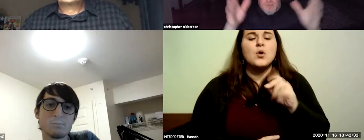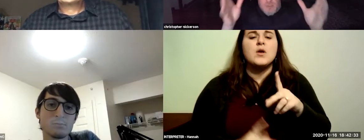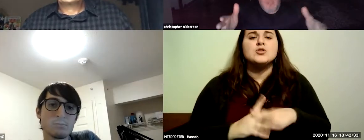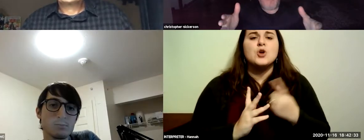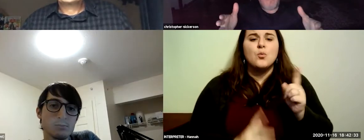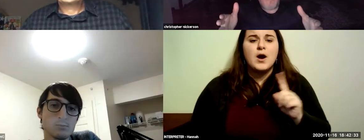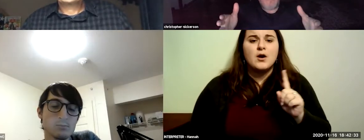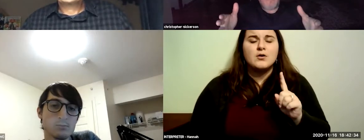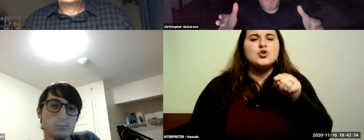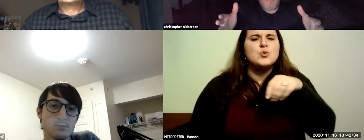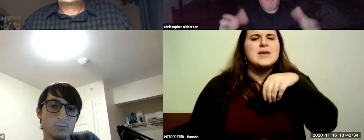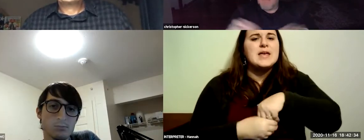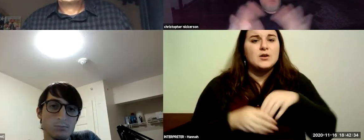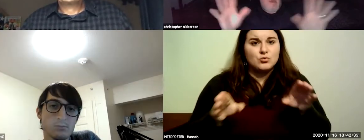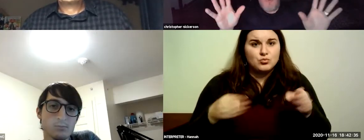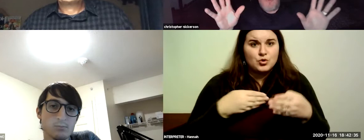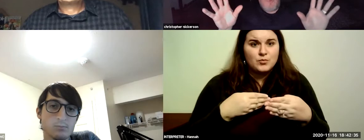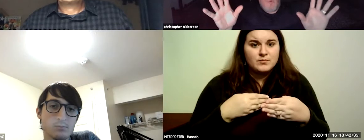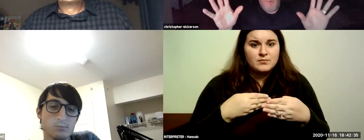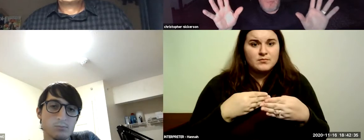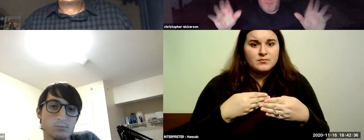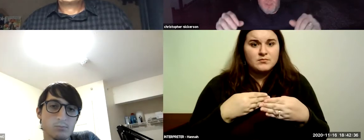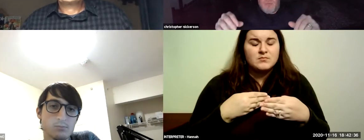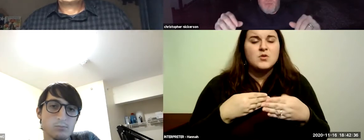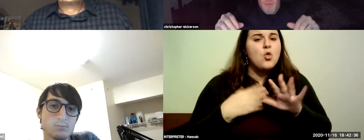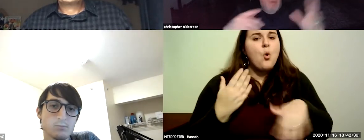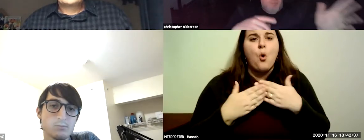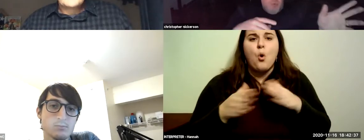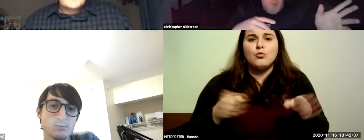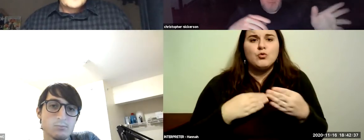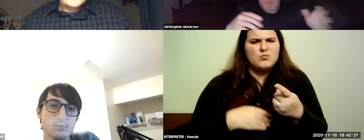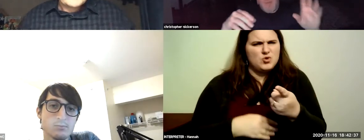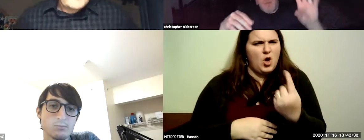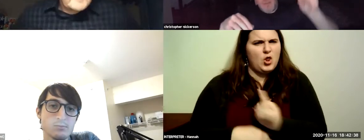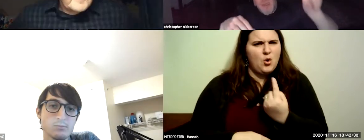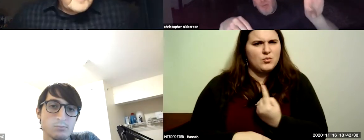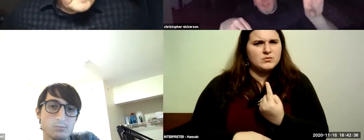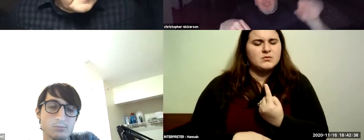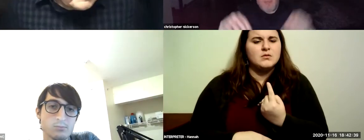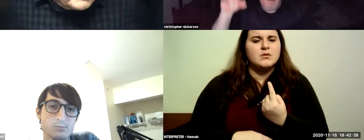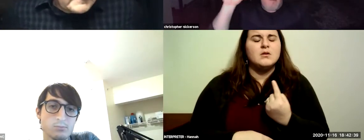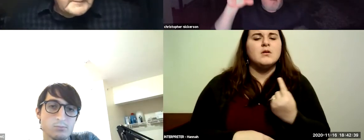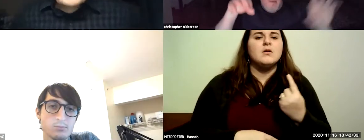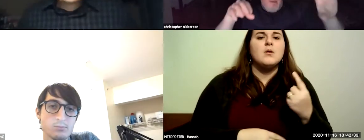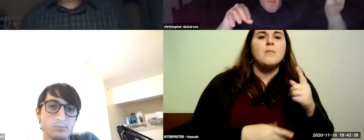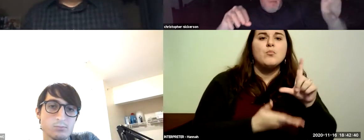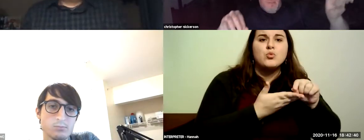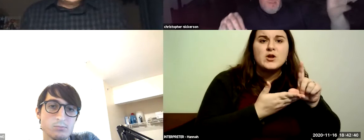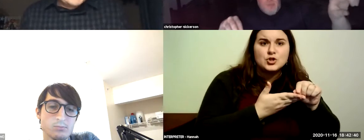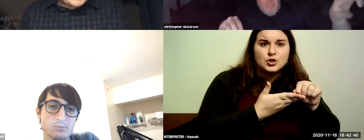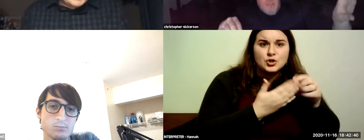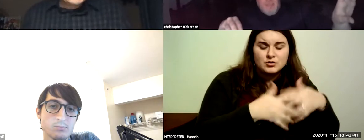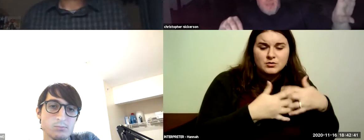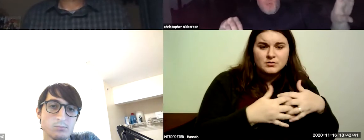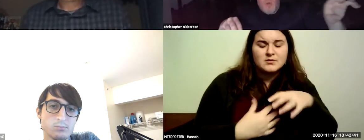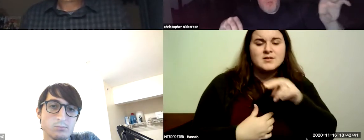begin is you're in a room. You have the whole room to yourself. There's a printer. There's a network jack, and there's this